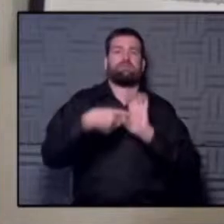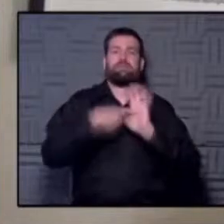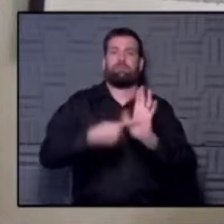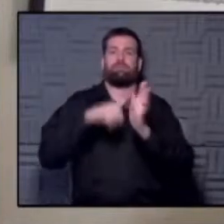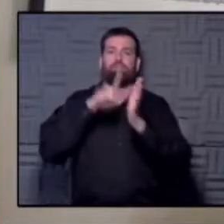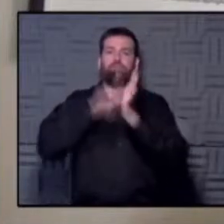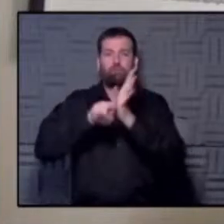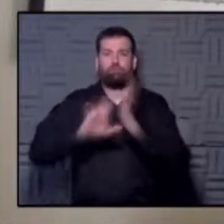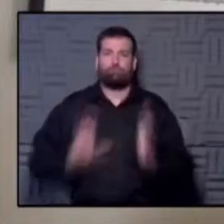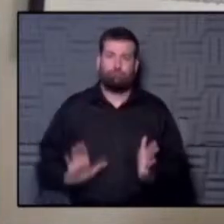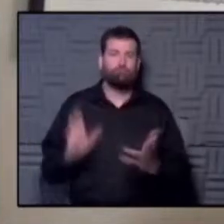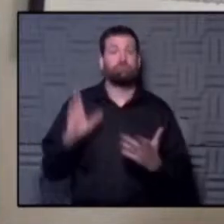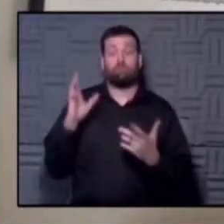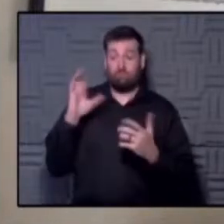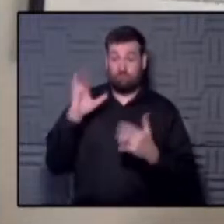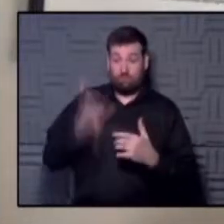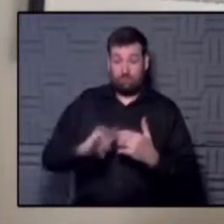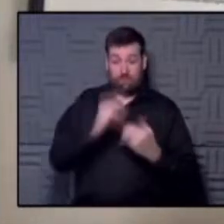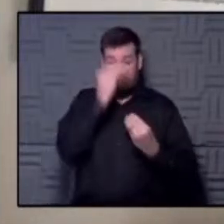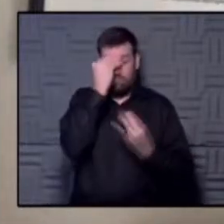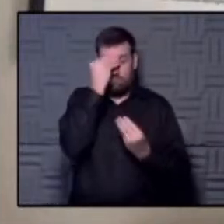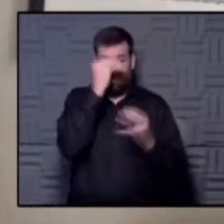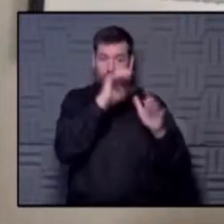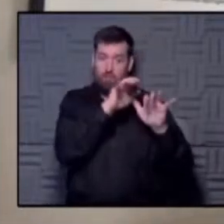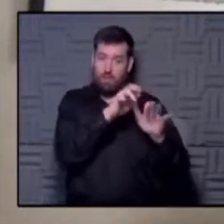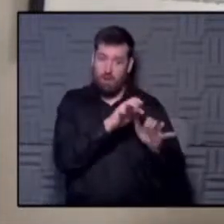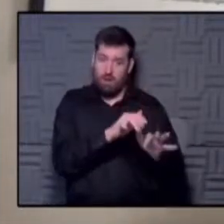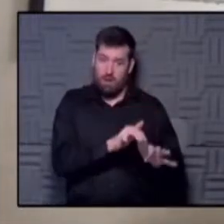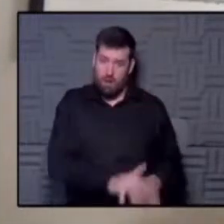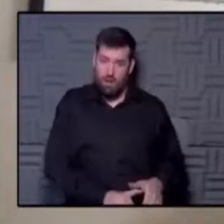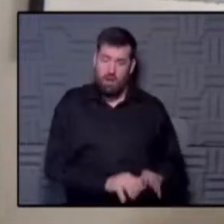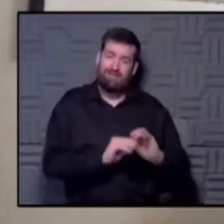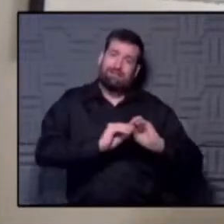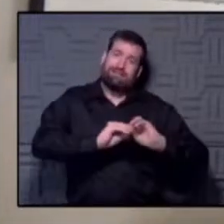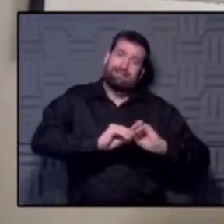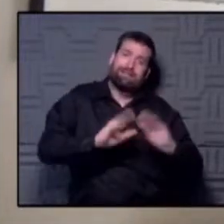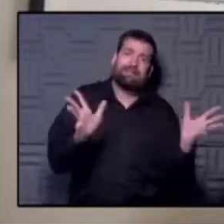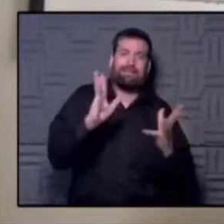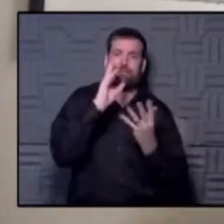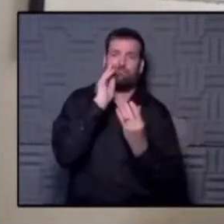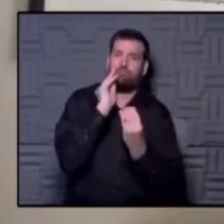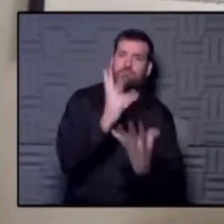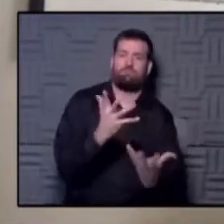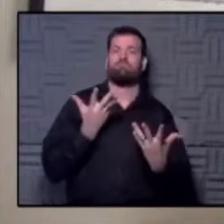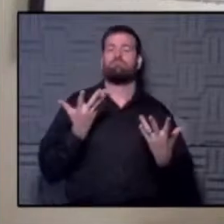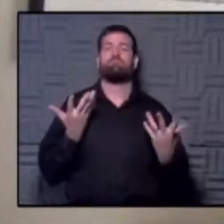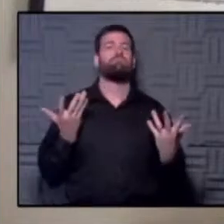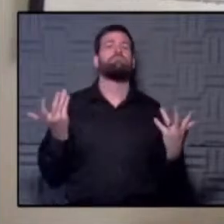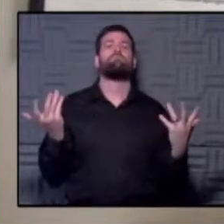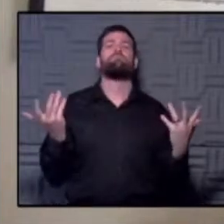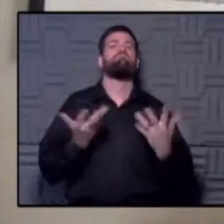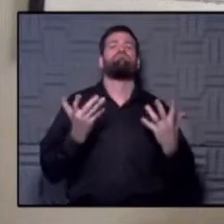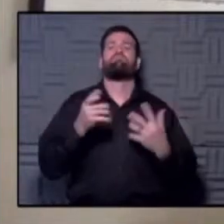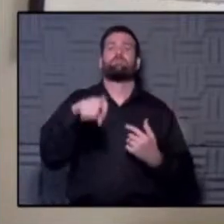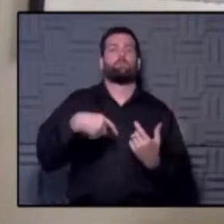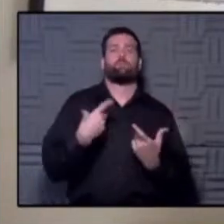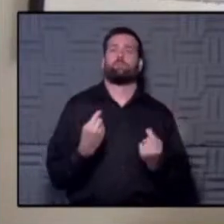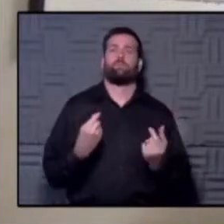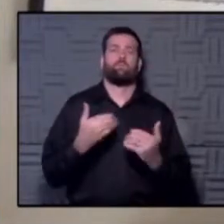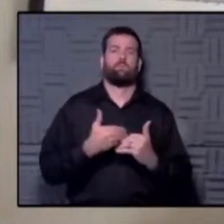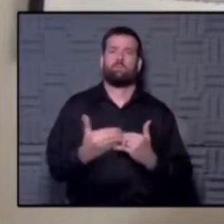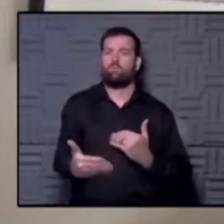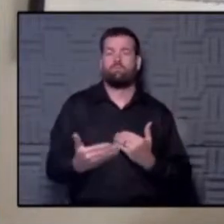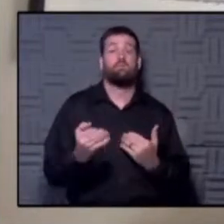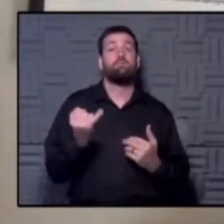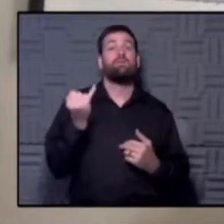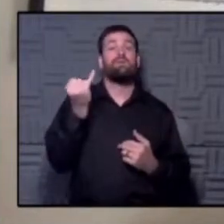the information that goes into the checker provides you with clear guidance on what it is you are supposed to do